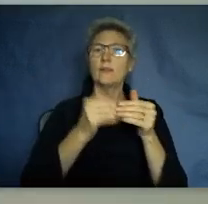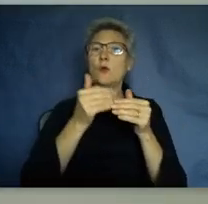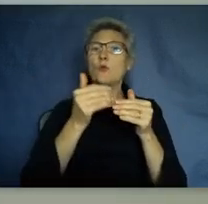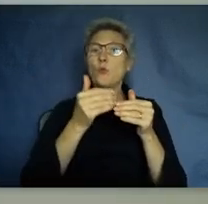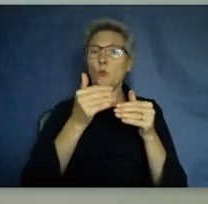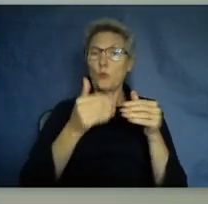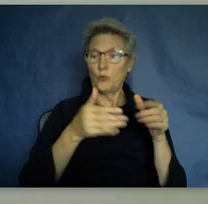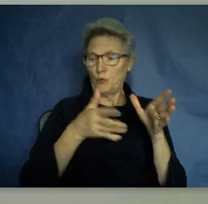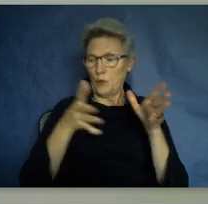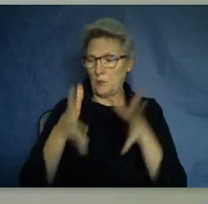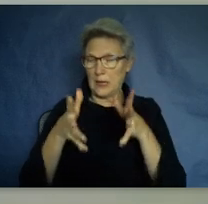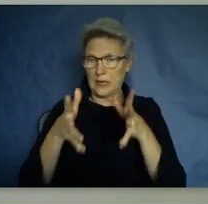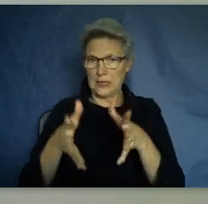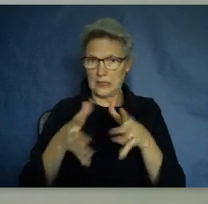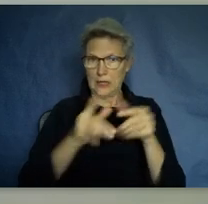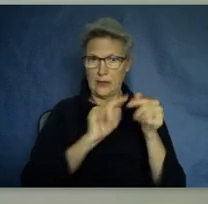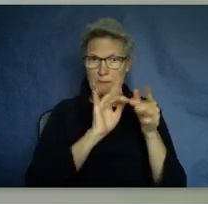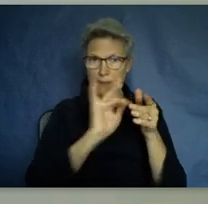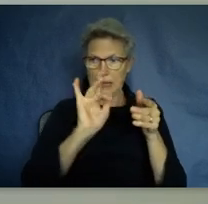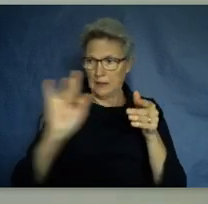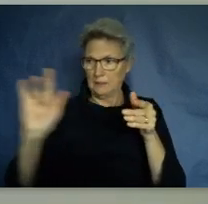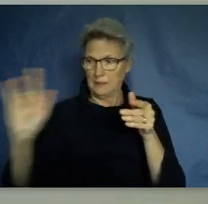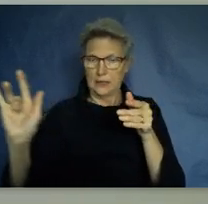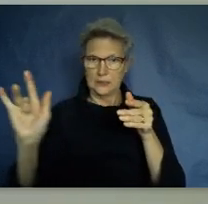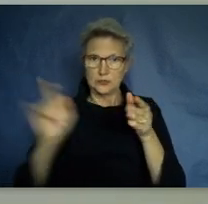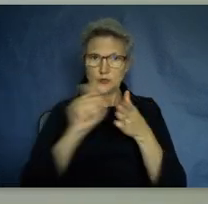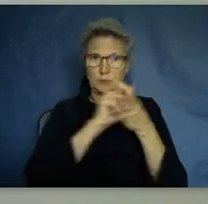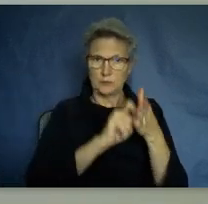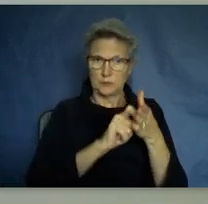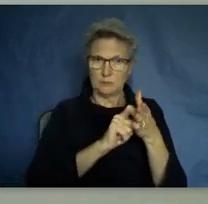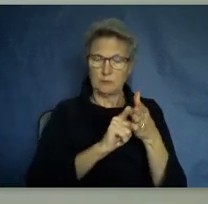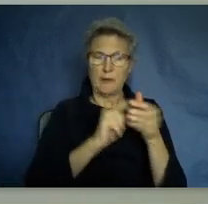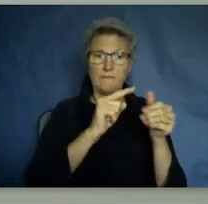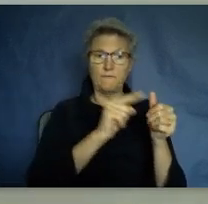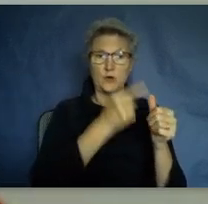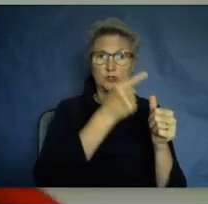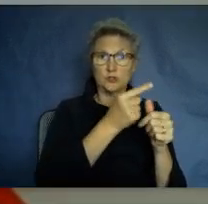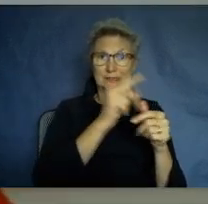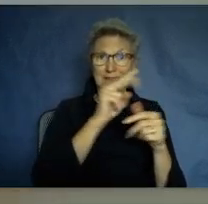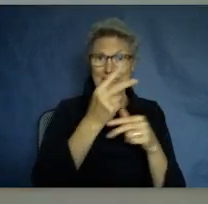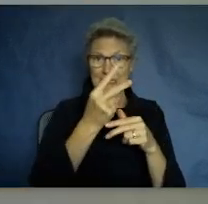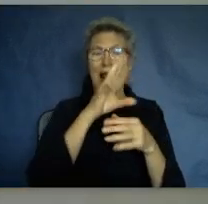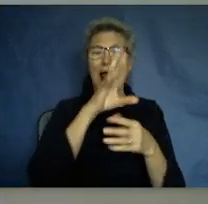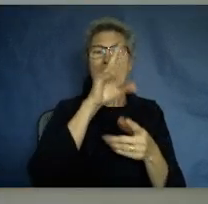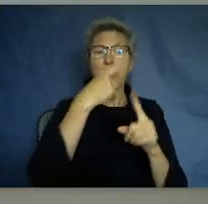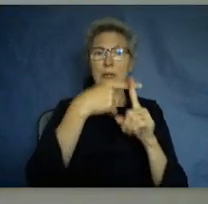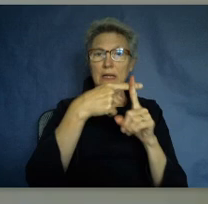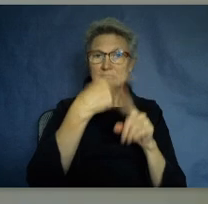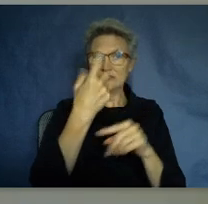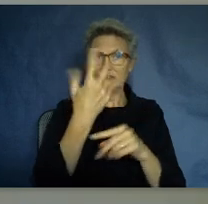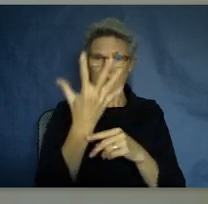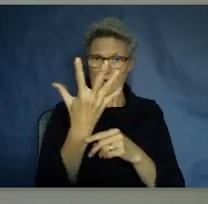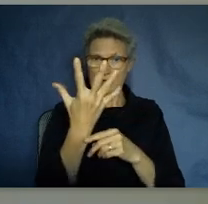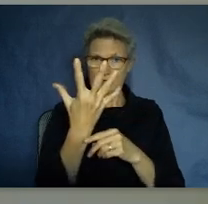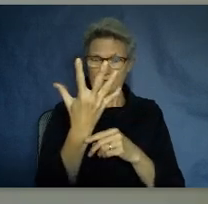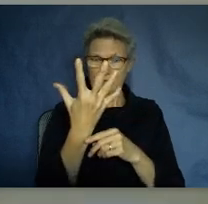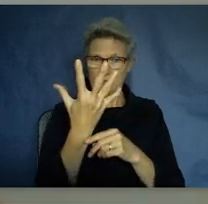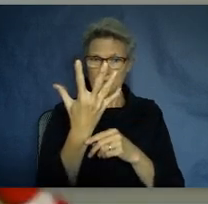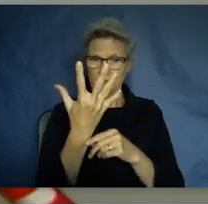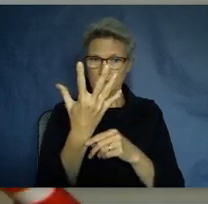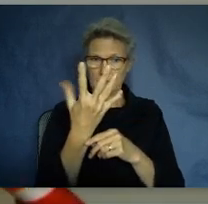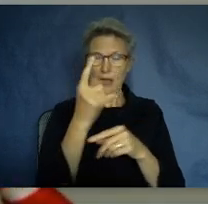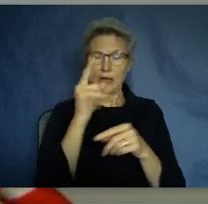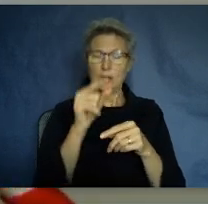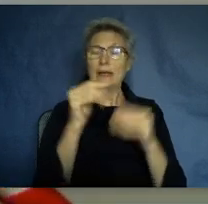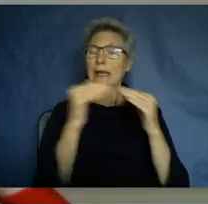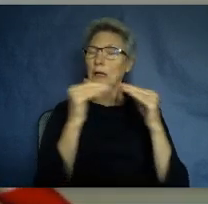I know that from moving from my first term to my second term, I'm going to add 5. And if I do that, I know I will